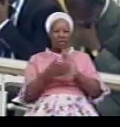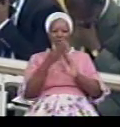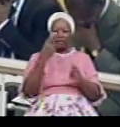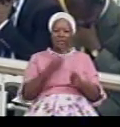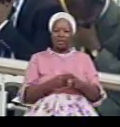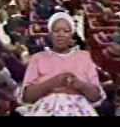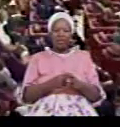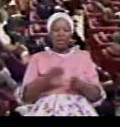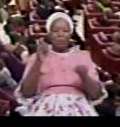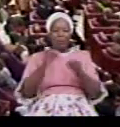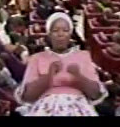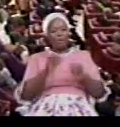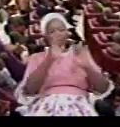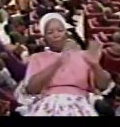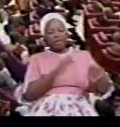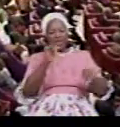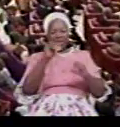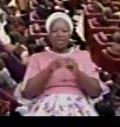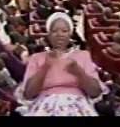more mercy,